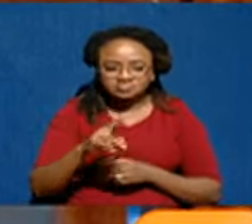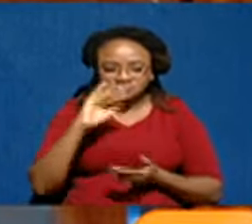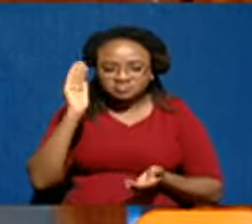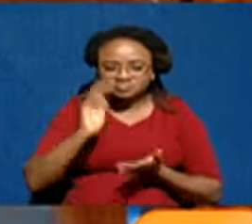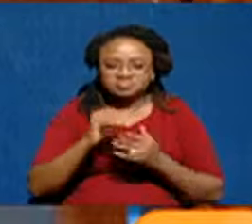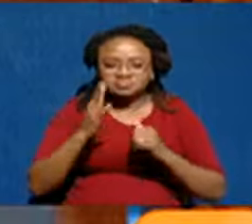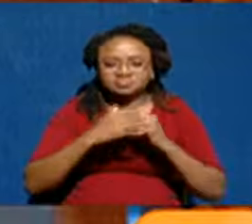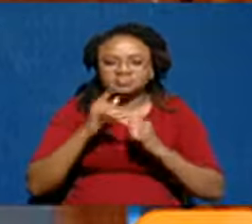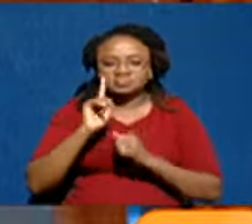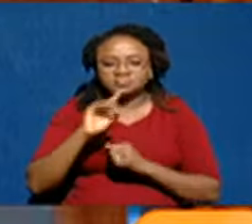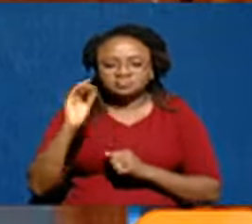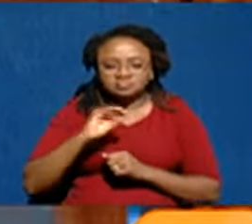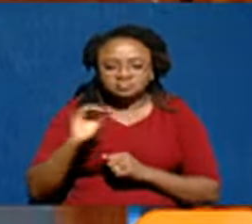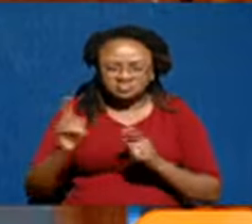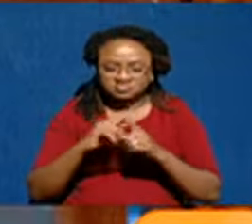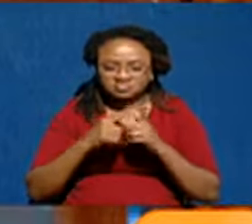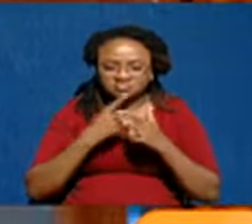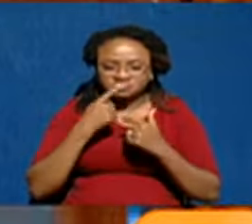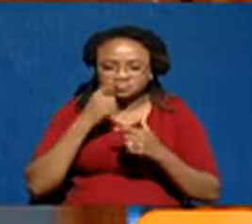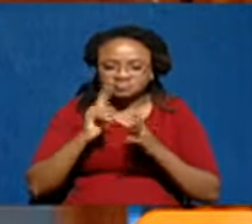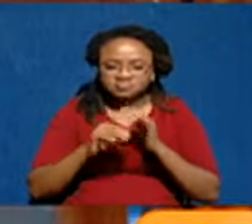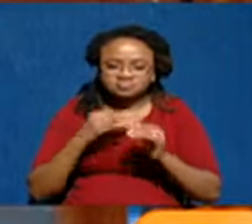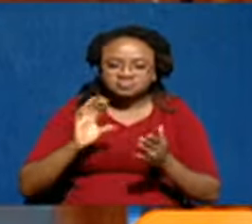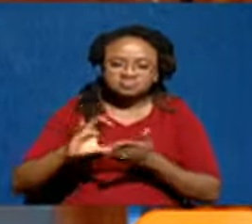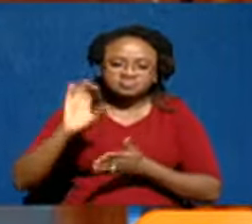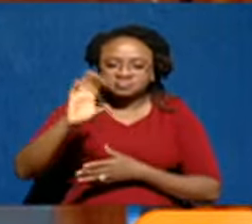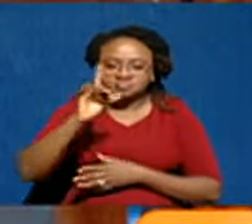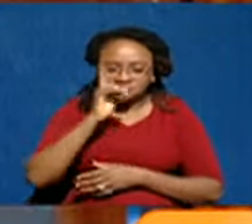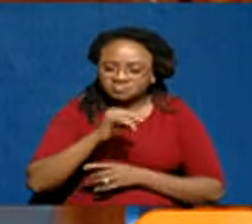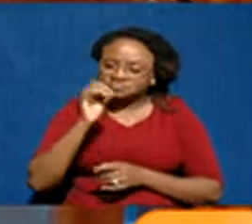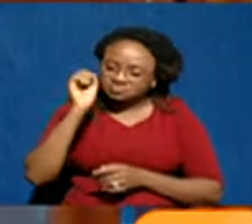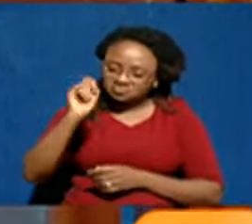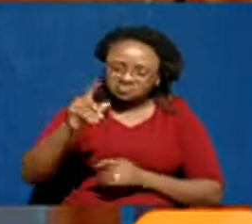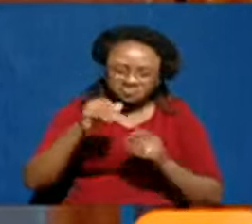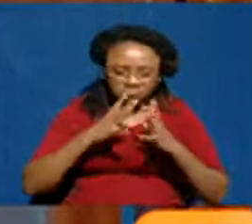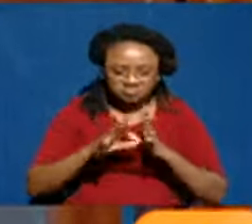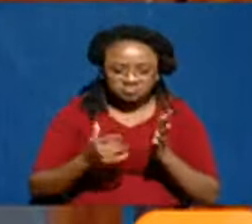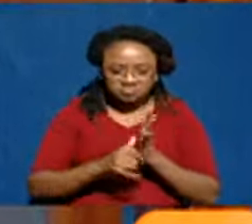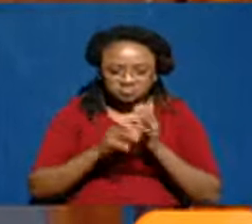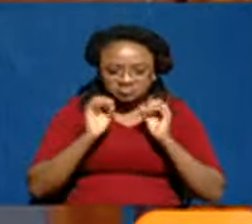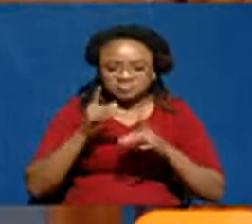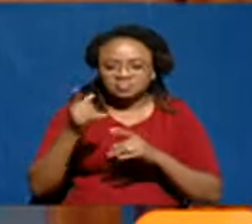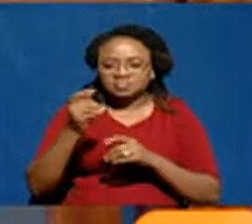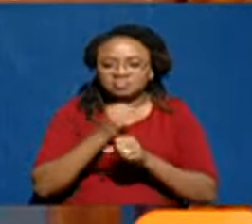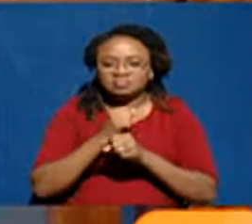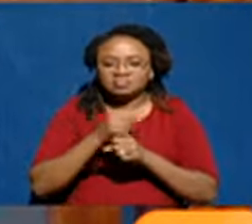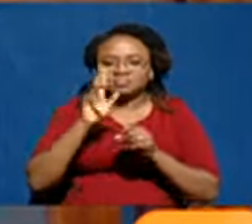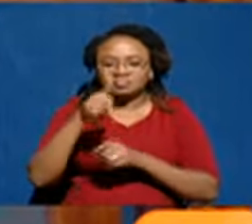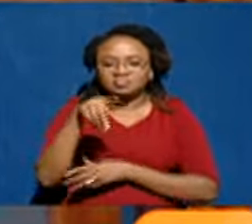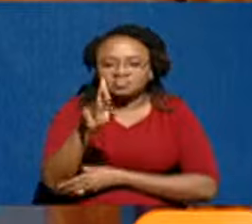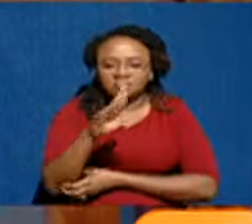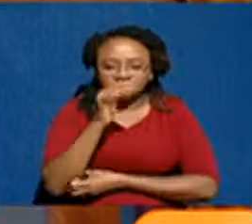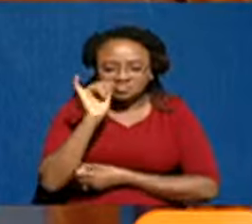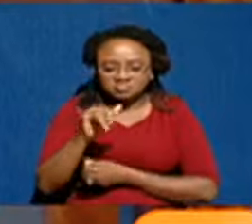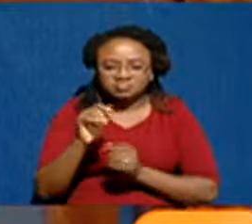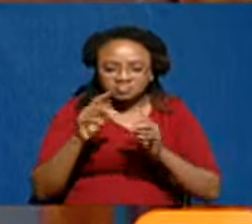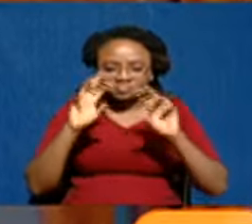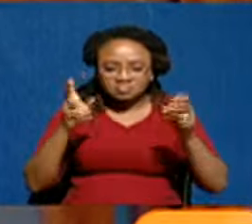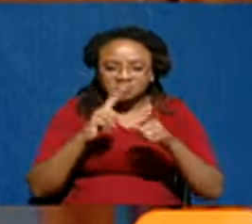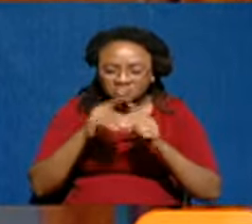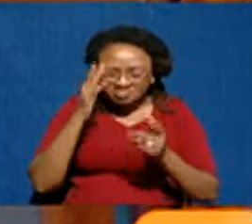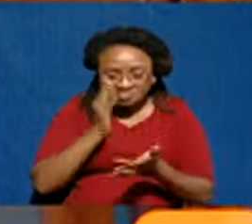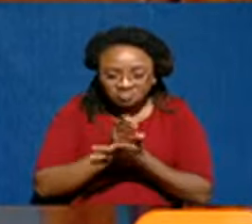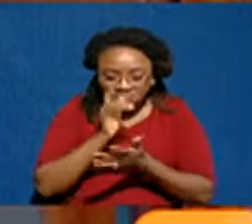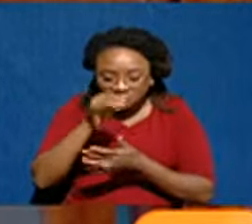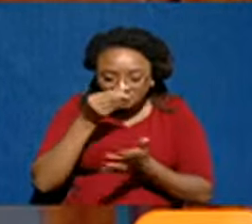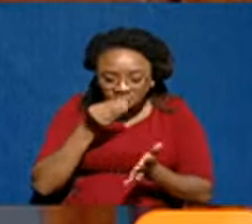say it's 2.4 billion. Yes, they're putting like that because they are trying to do a public relations with the issue. But ideally, the money that are going to be paid